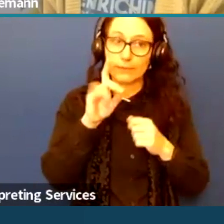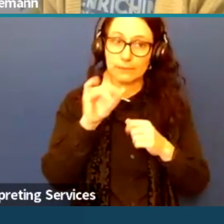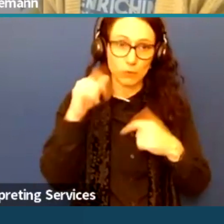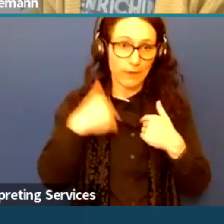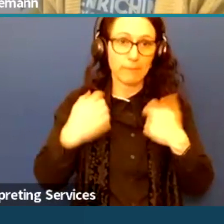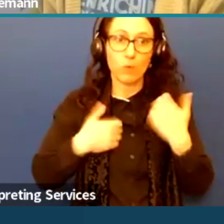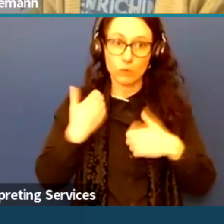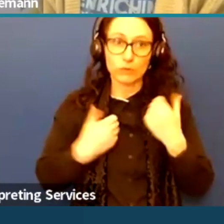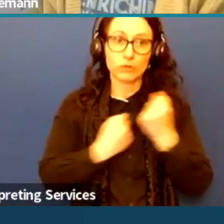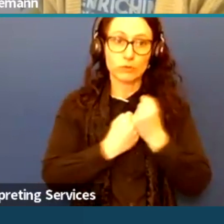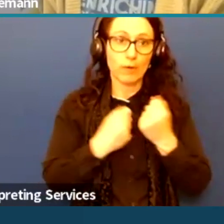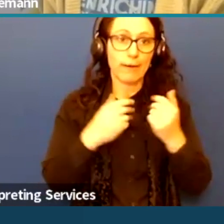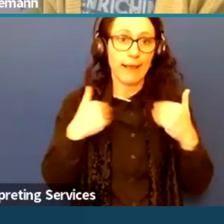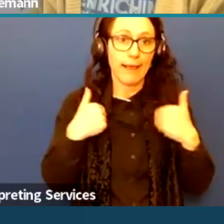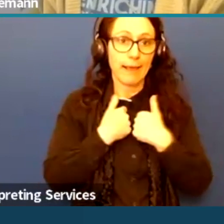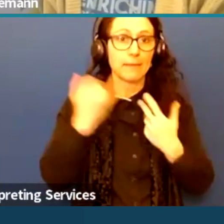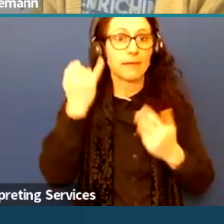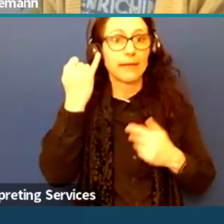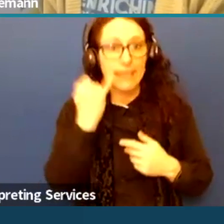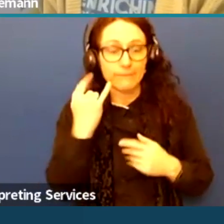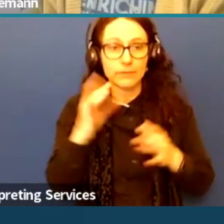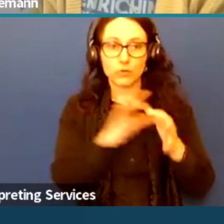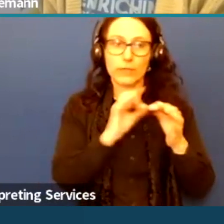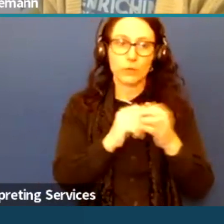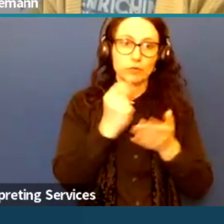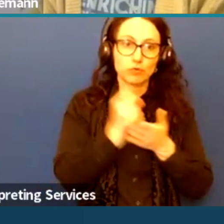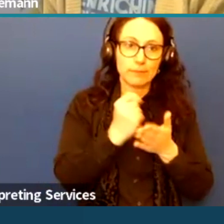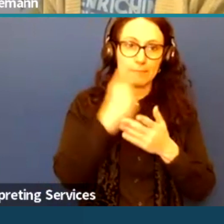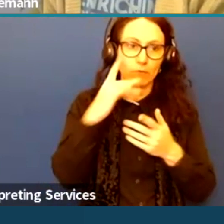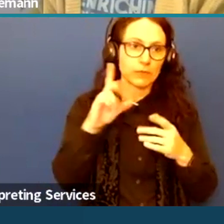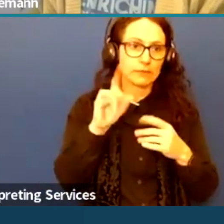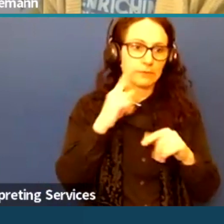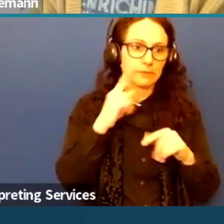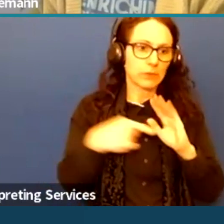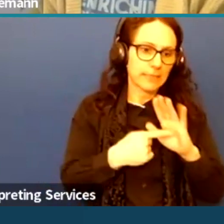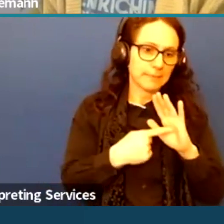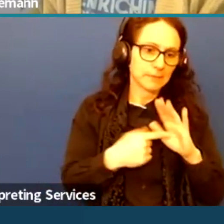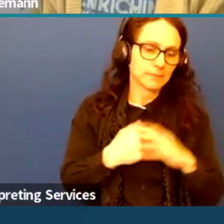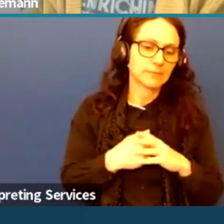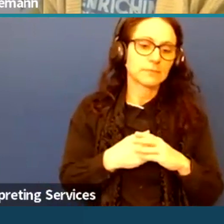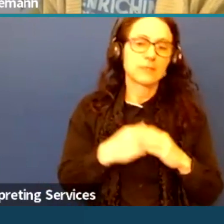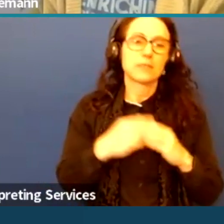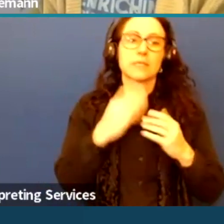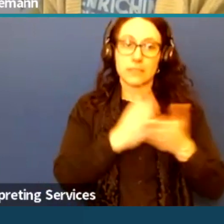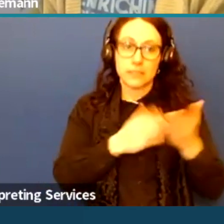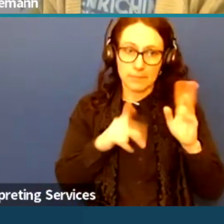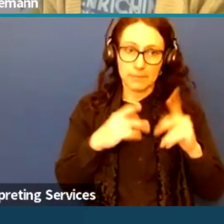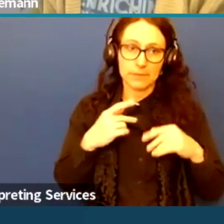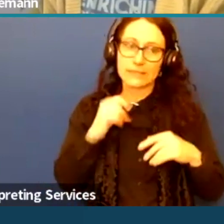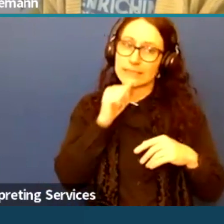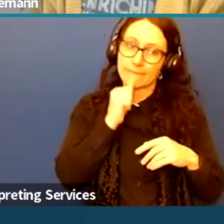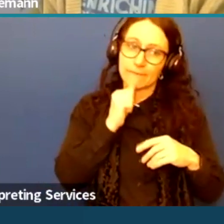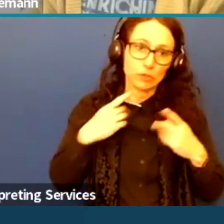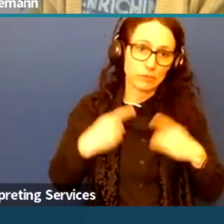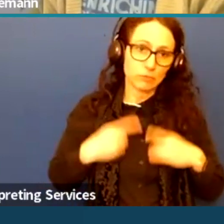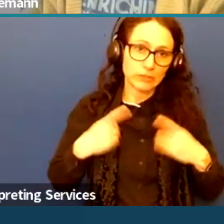support animal if it's related to treatment for your disability. So for example, some people who have severe depression benefit from